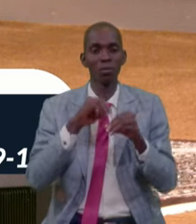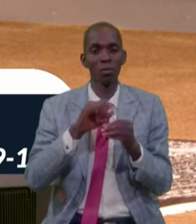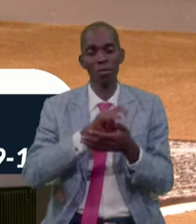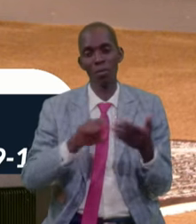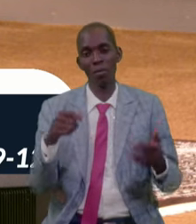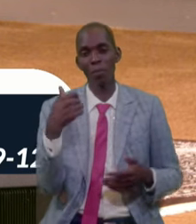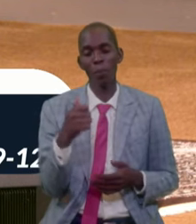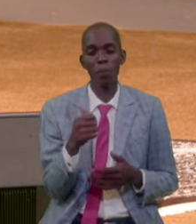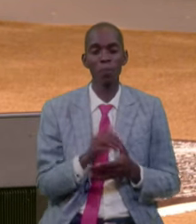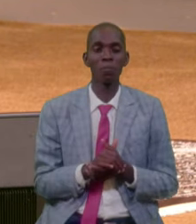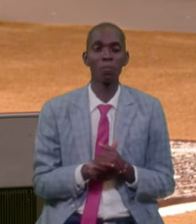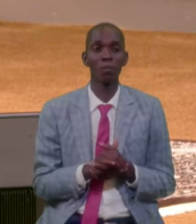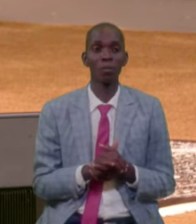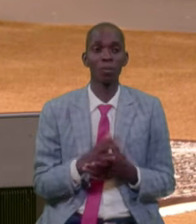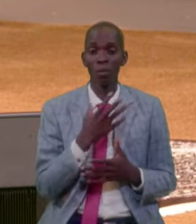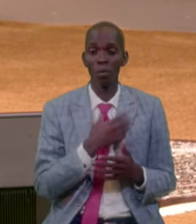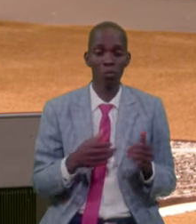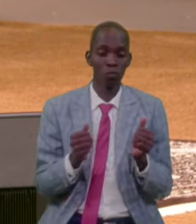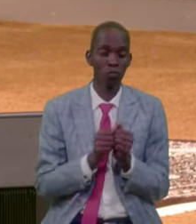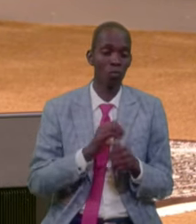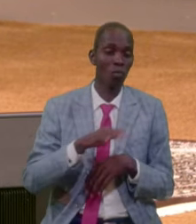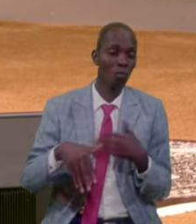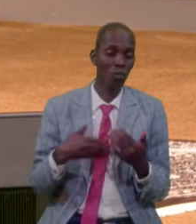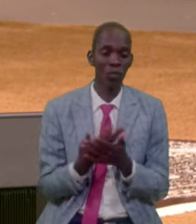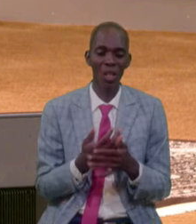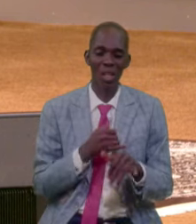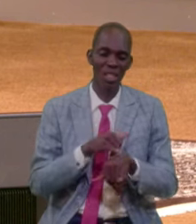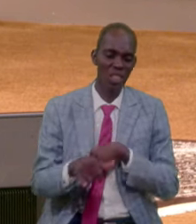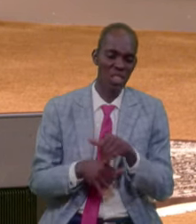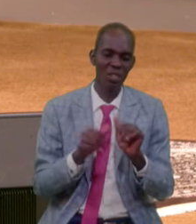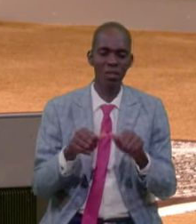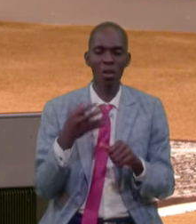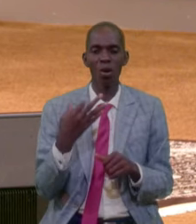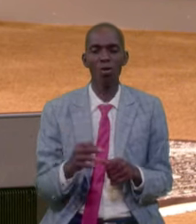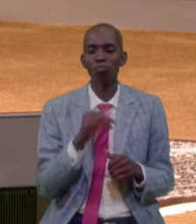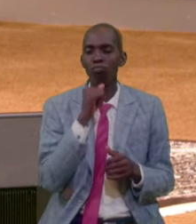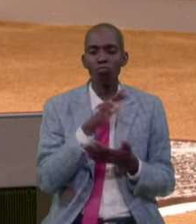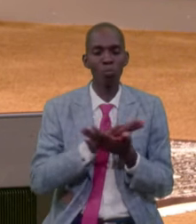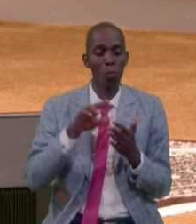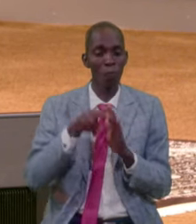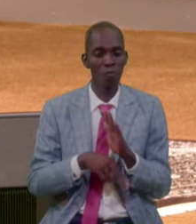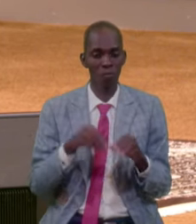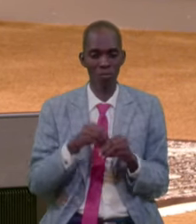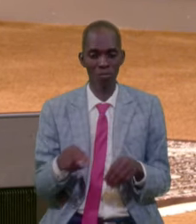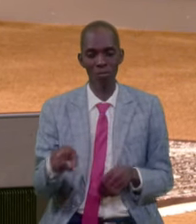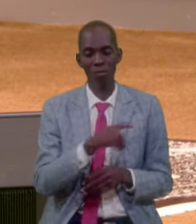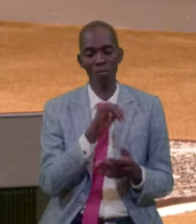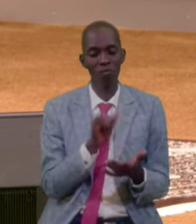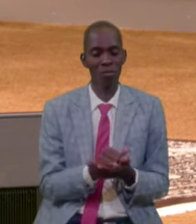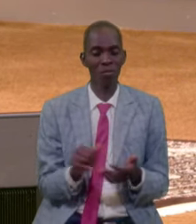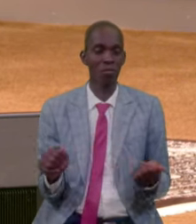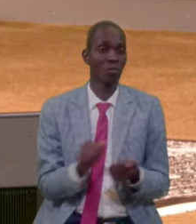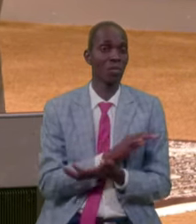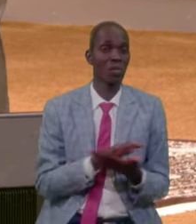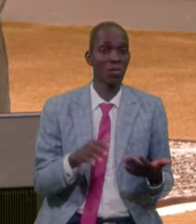In verse 10 it says, and with all deceivableness of unrighteousness in them that perish,